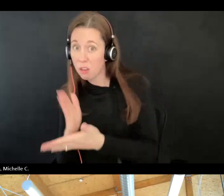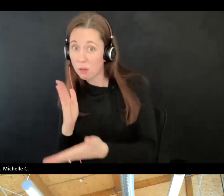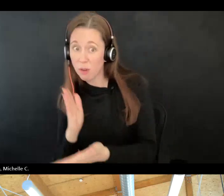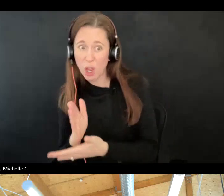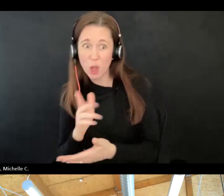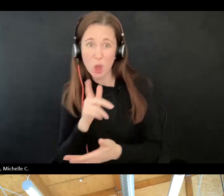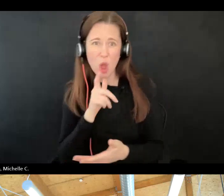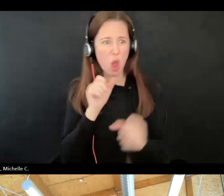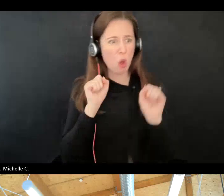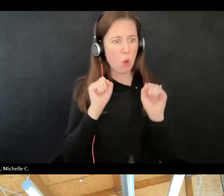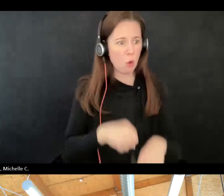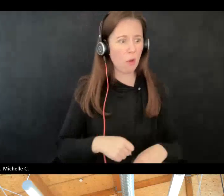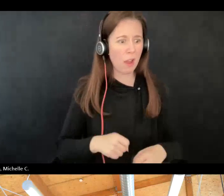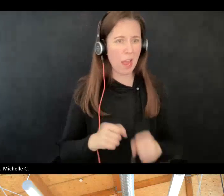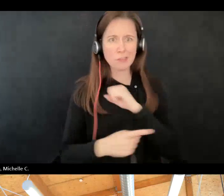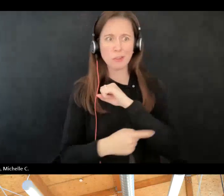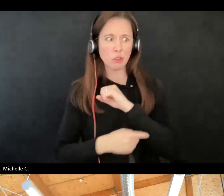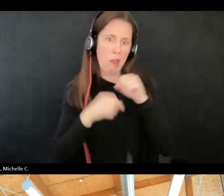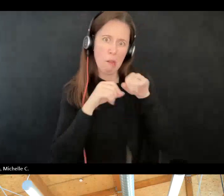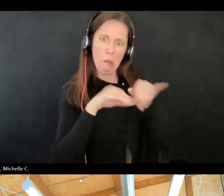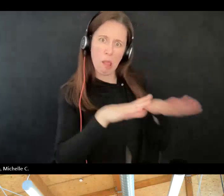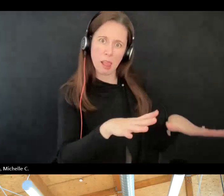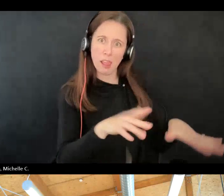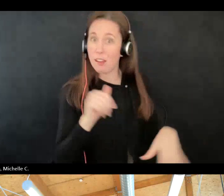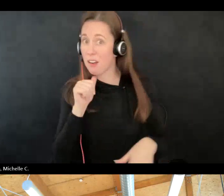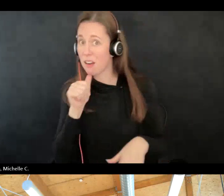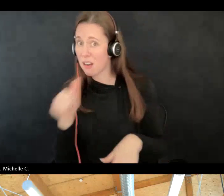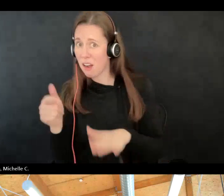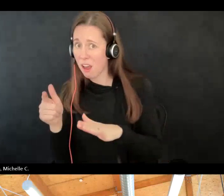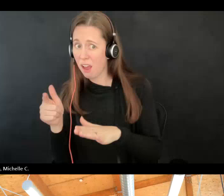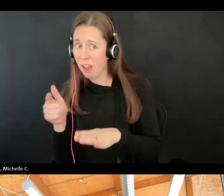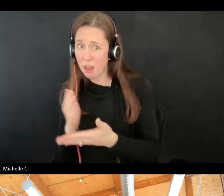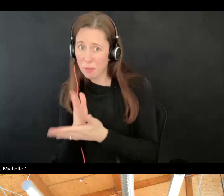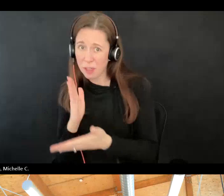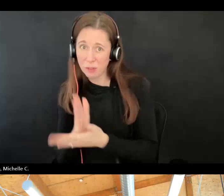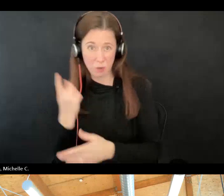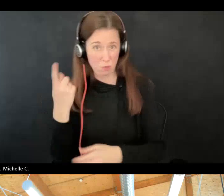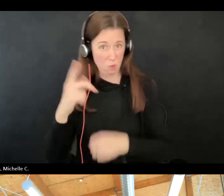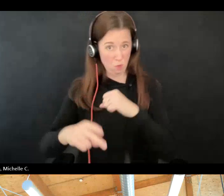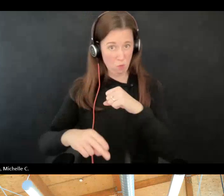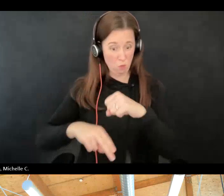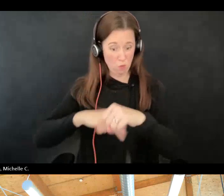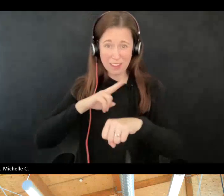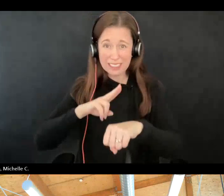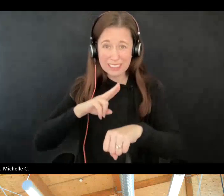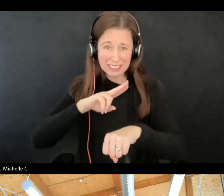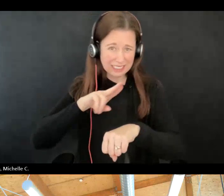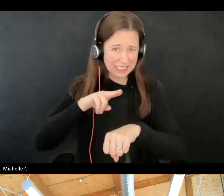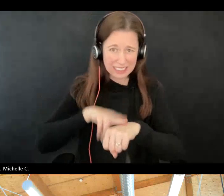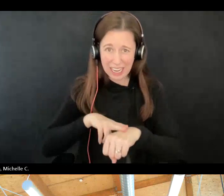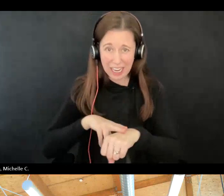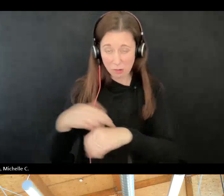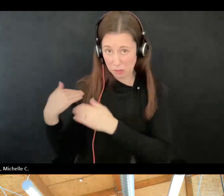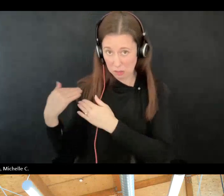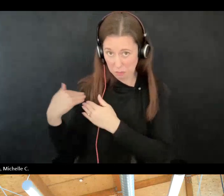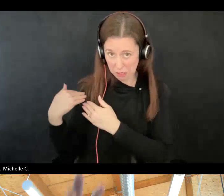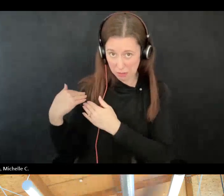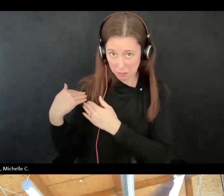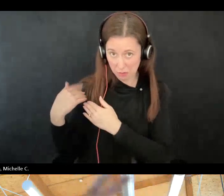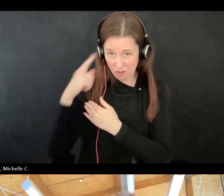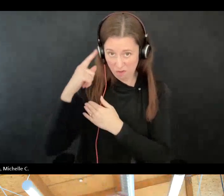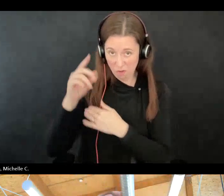and who does not? I don't think any individual nation should be held responsible for the Great Pacific Trash